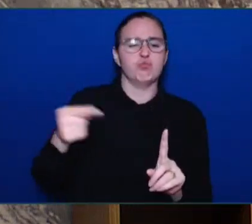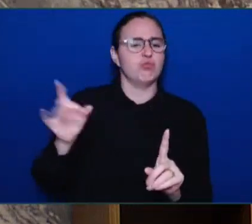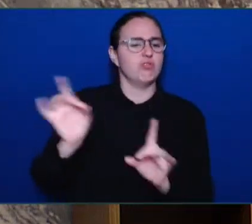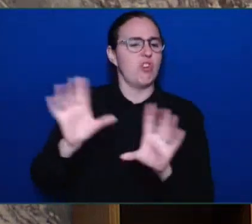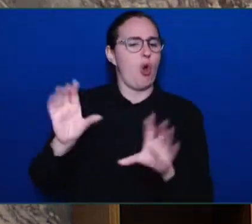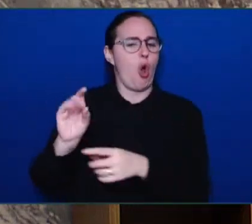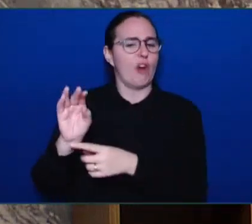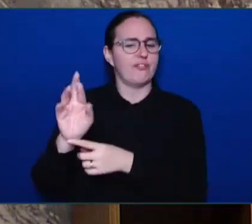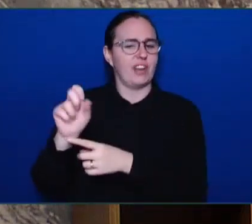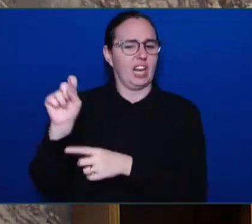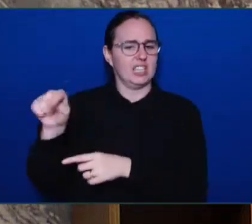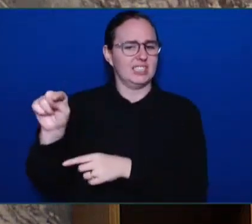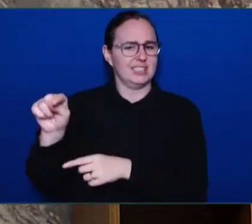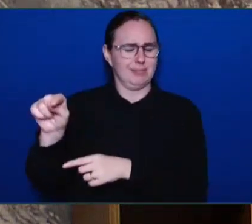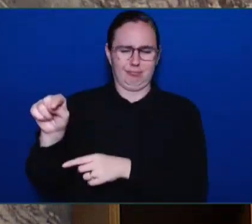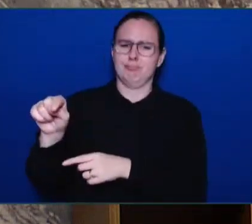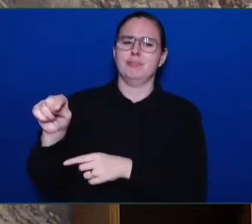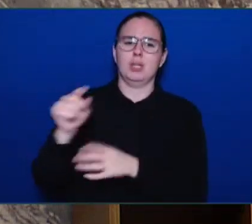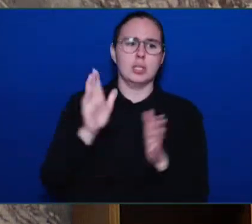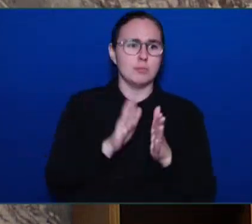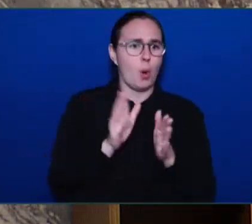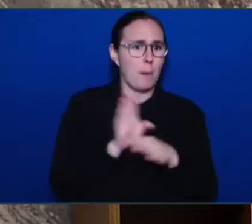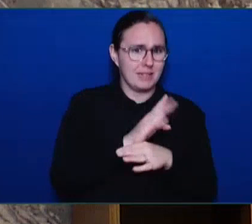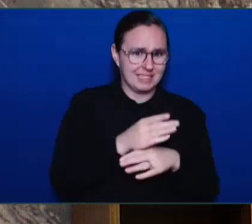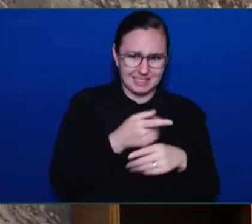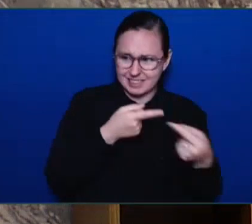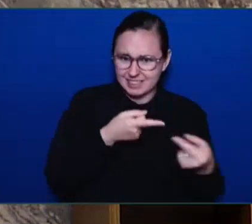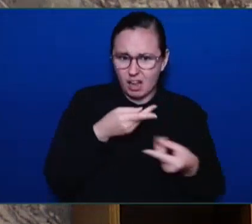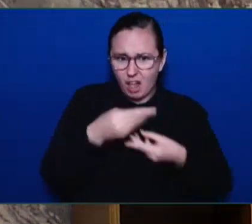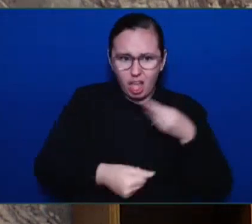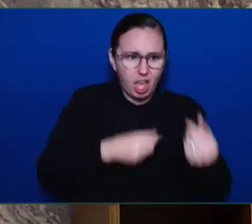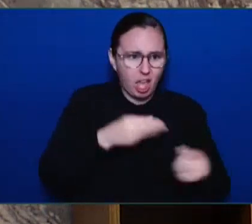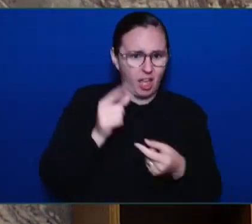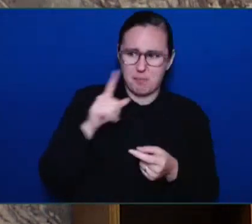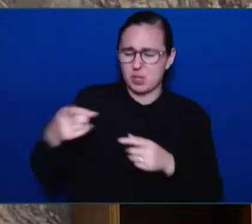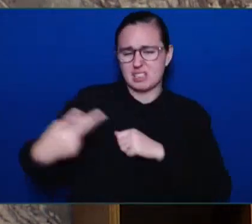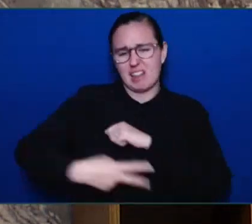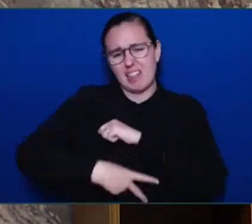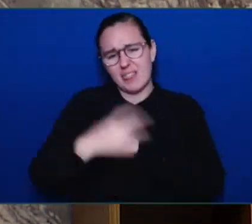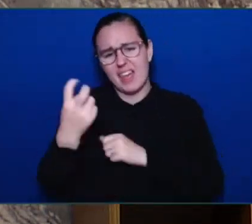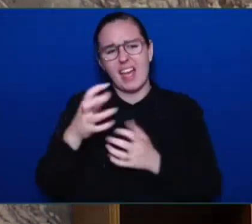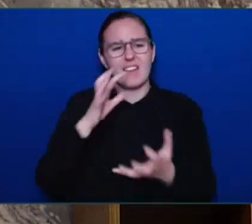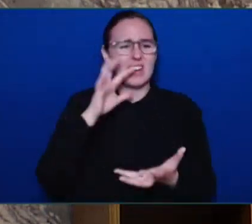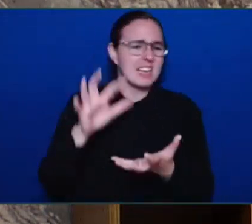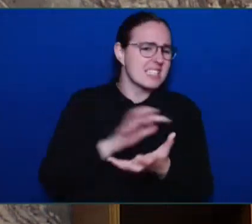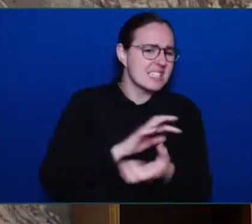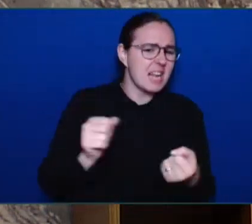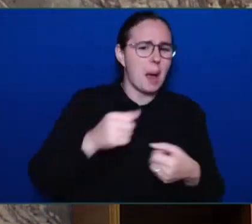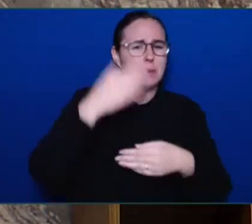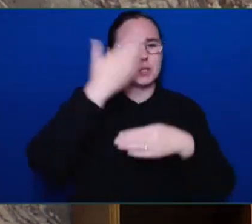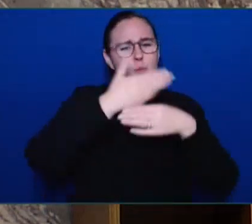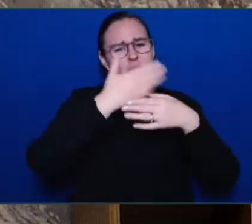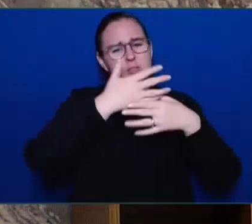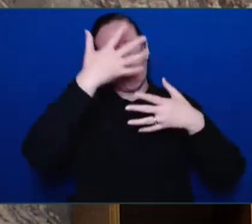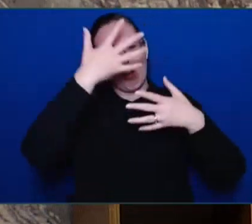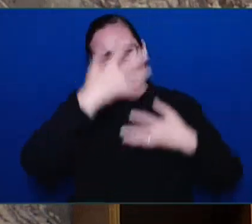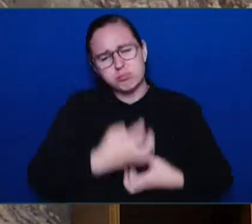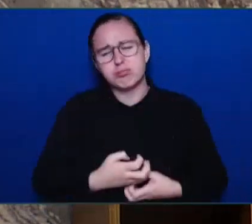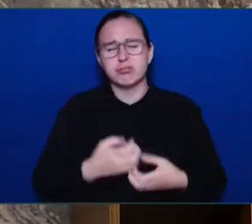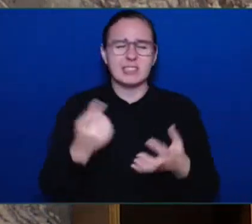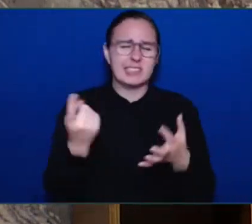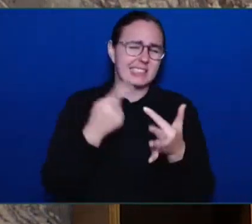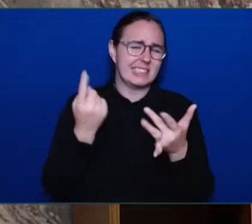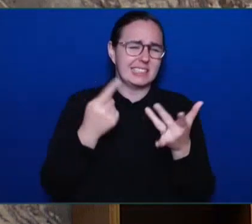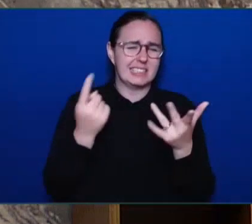middle. Thefts, windows broken, vandalism, on and on and on the list goes. And the members opposite are getting the same emails that we're all